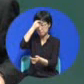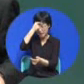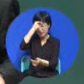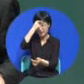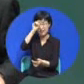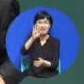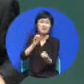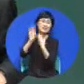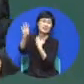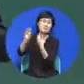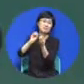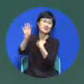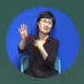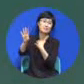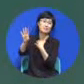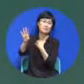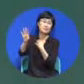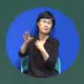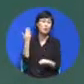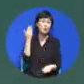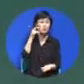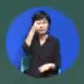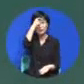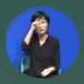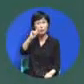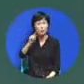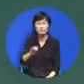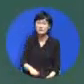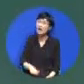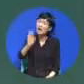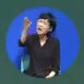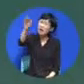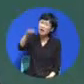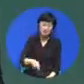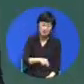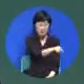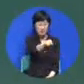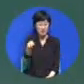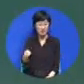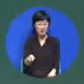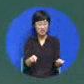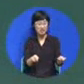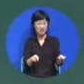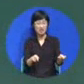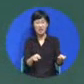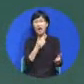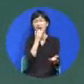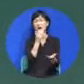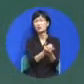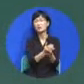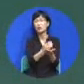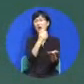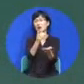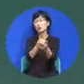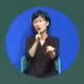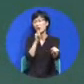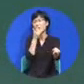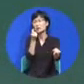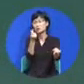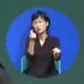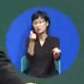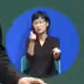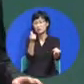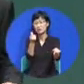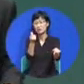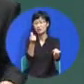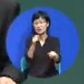And God gave it to me. Nowadays, I pray this way. God, people are moved when they see something